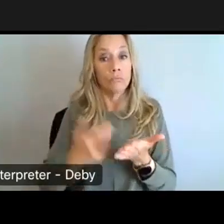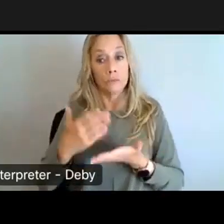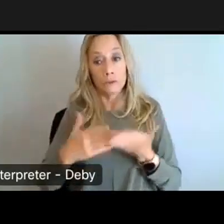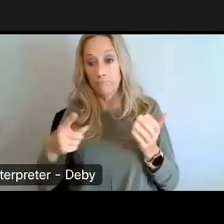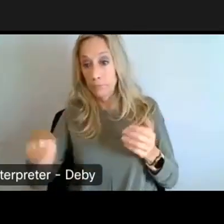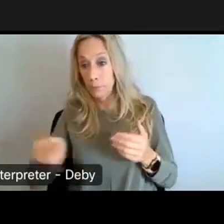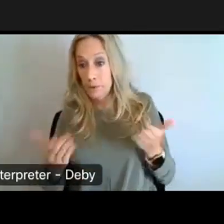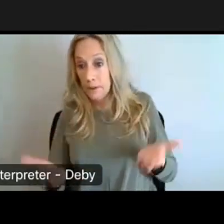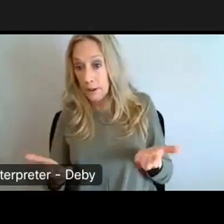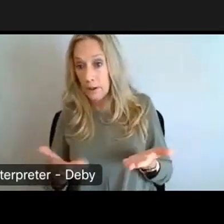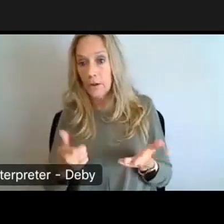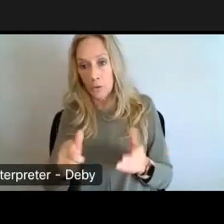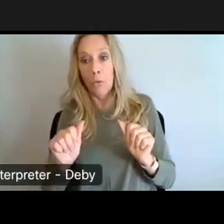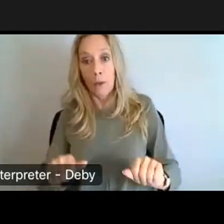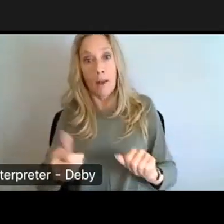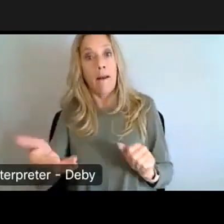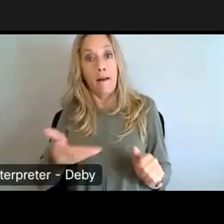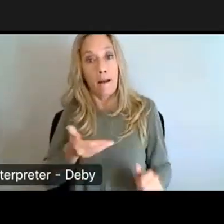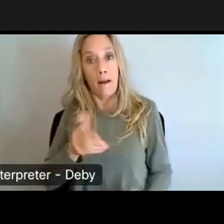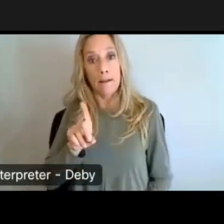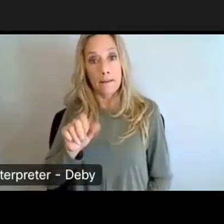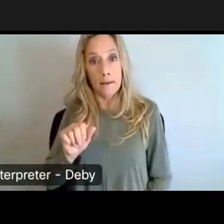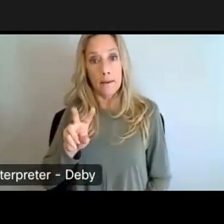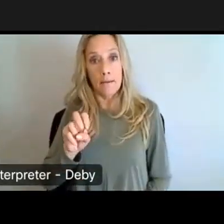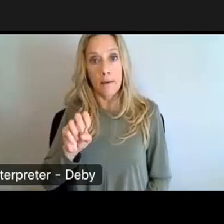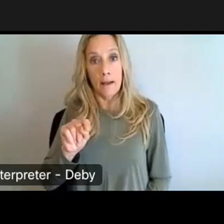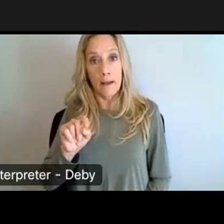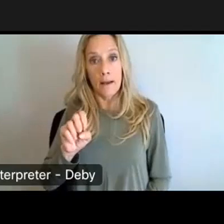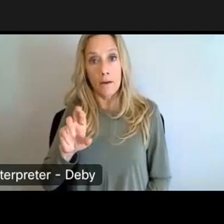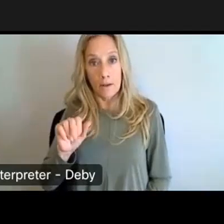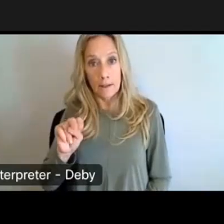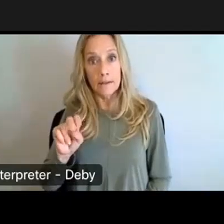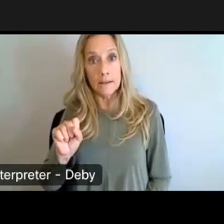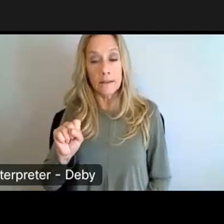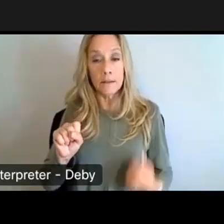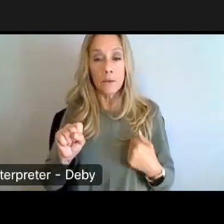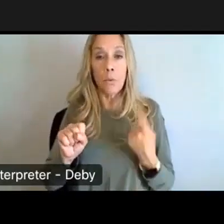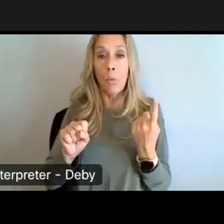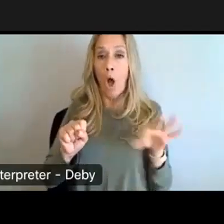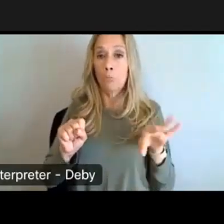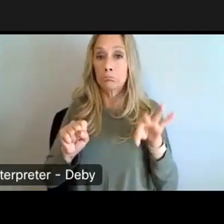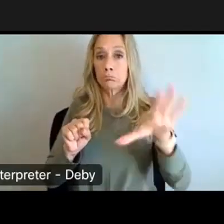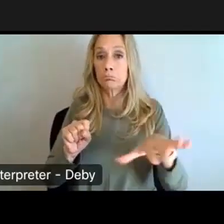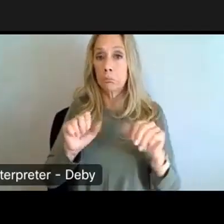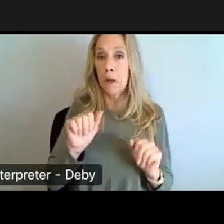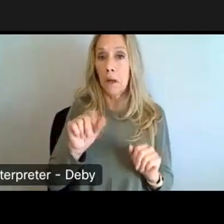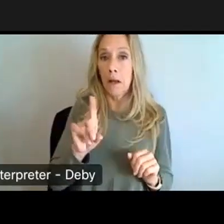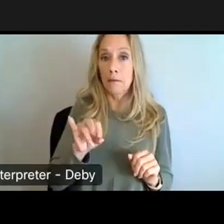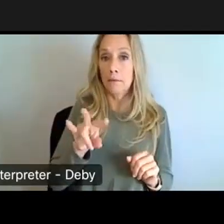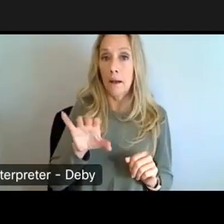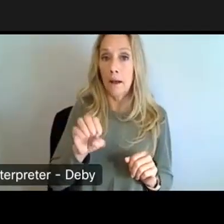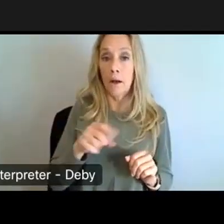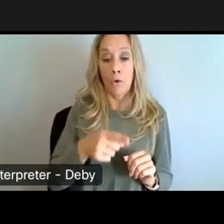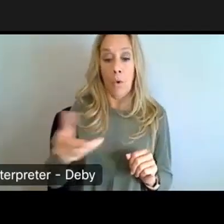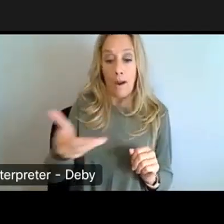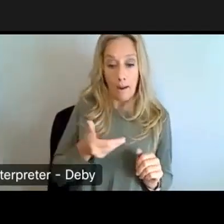that have the ability to hire disabled veterans. And one piece of advice I would like to give you is don't hire somebody just